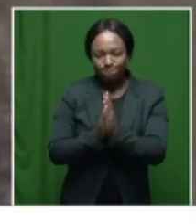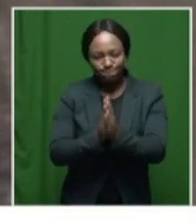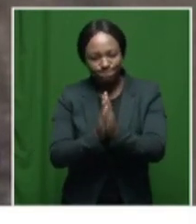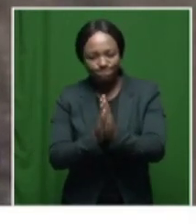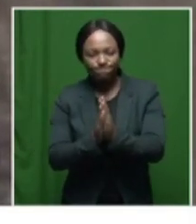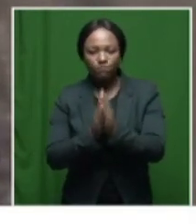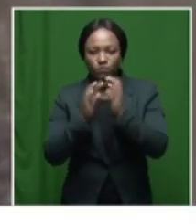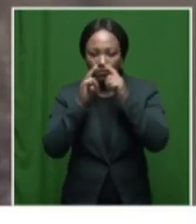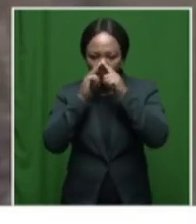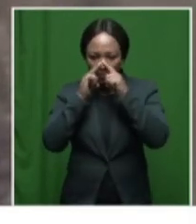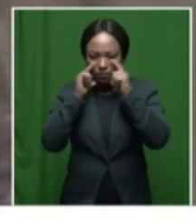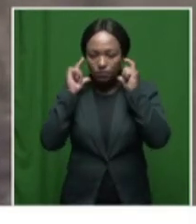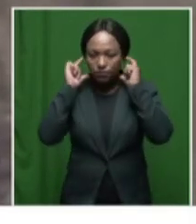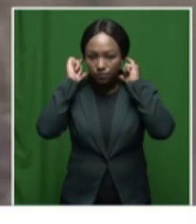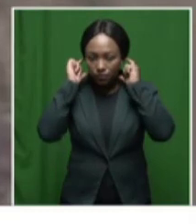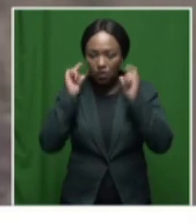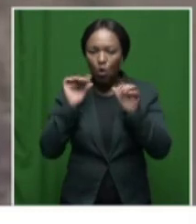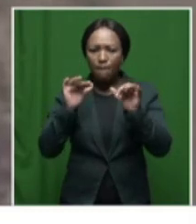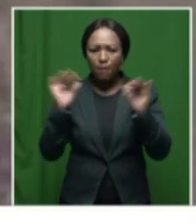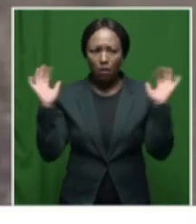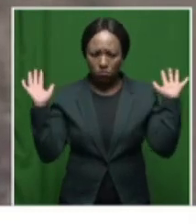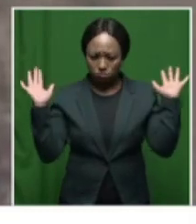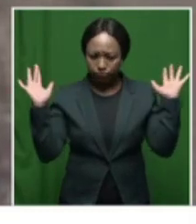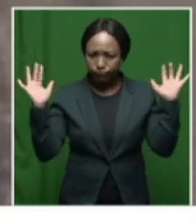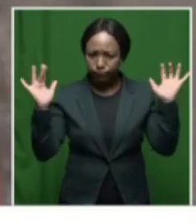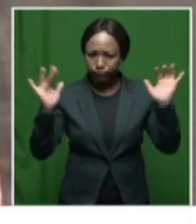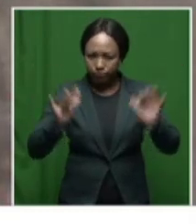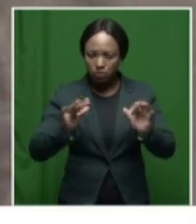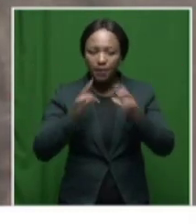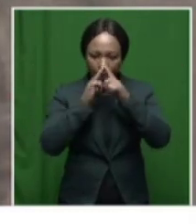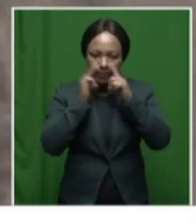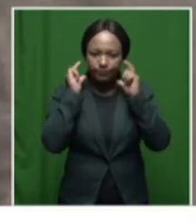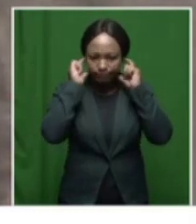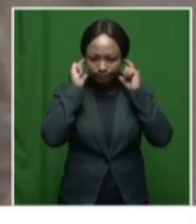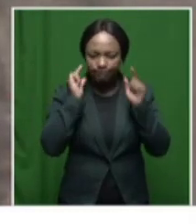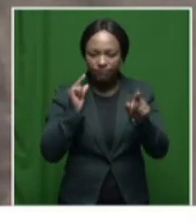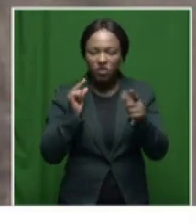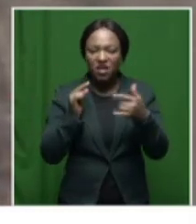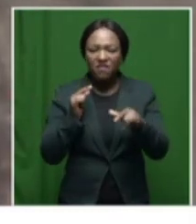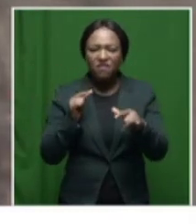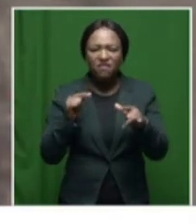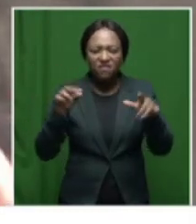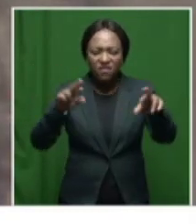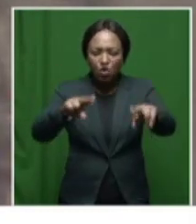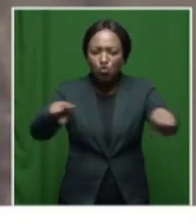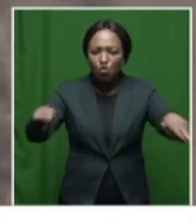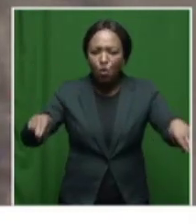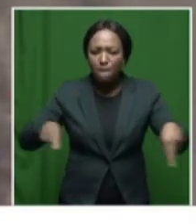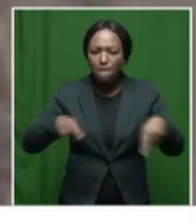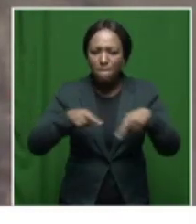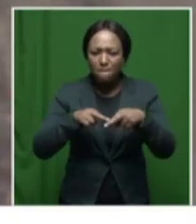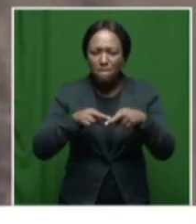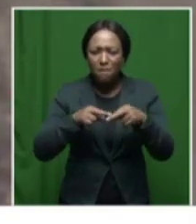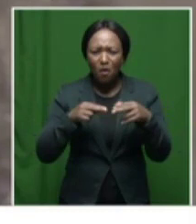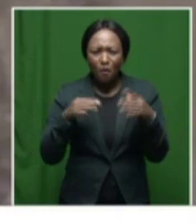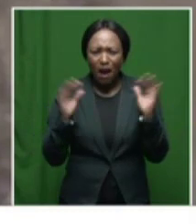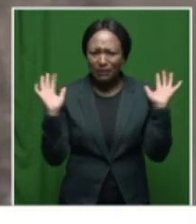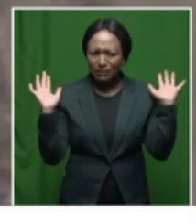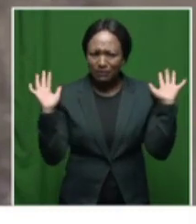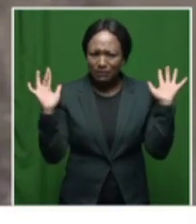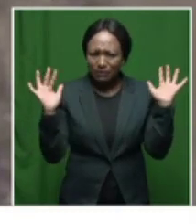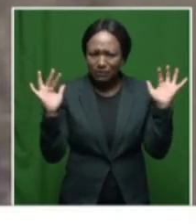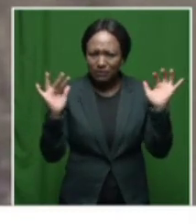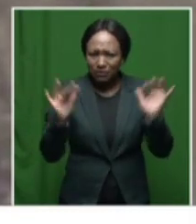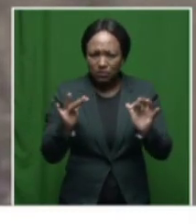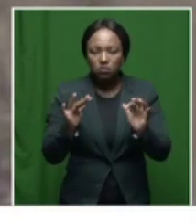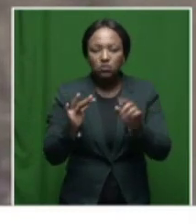wear a mask in a congregation setting. When you're in a closed space, in a closed, crowded space, do